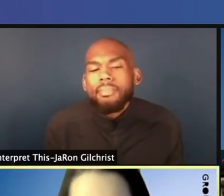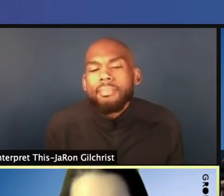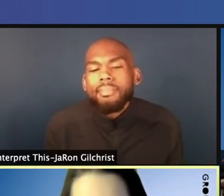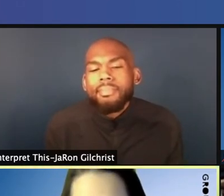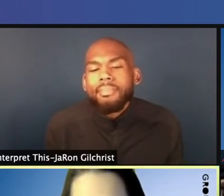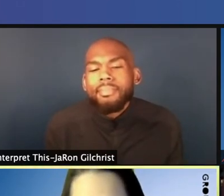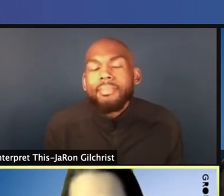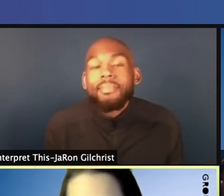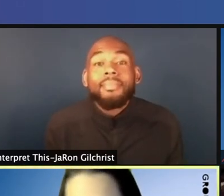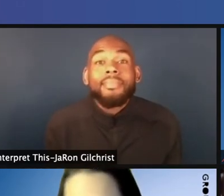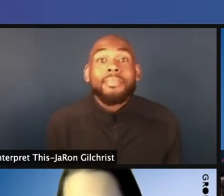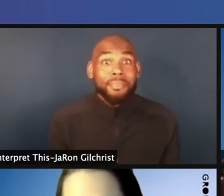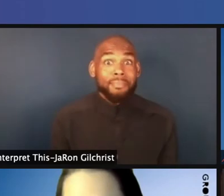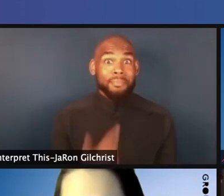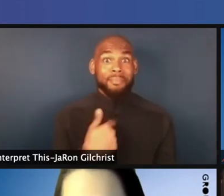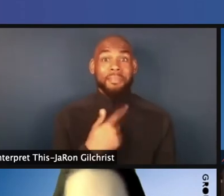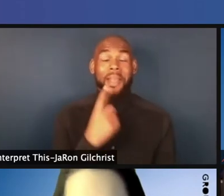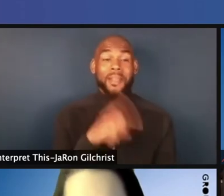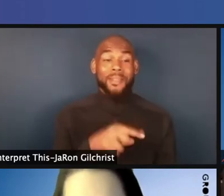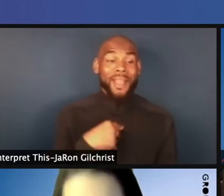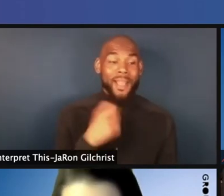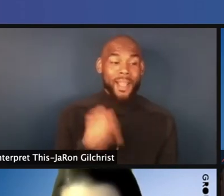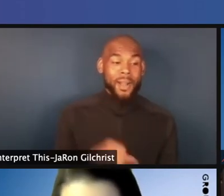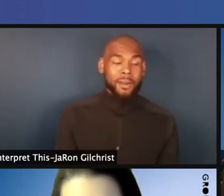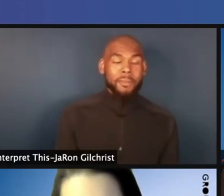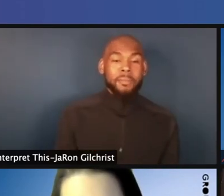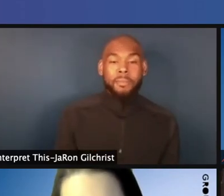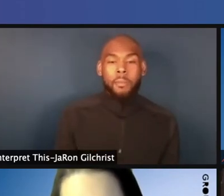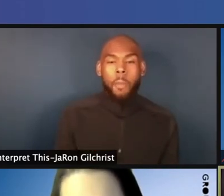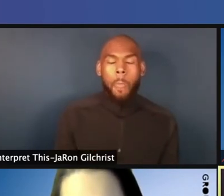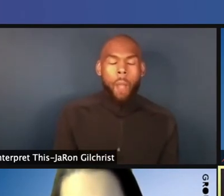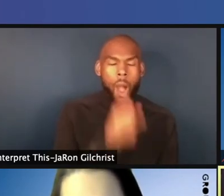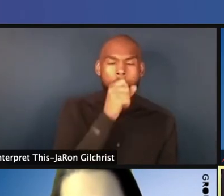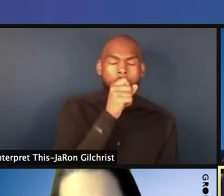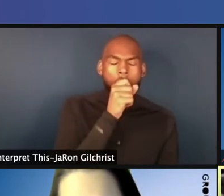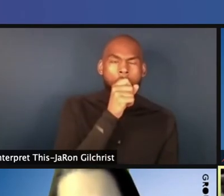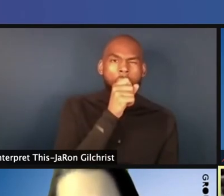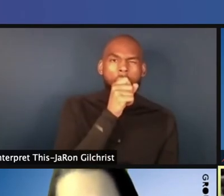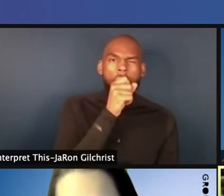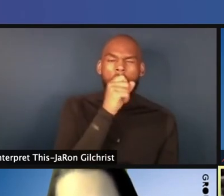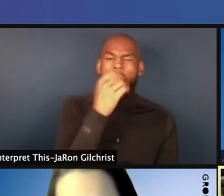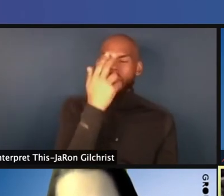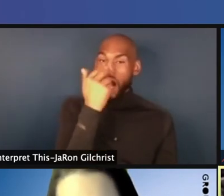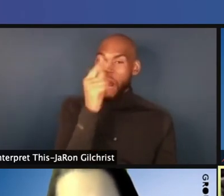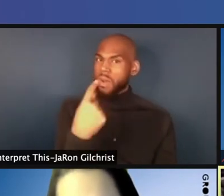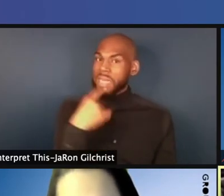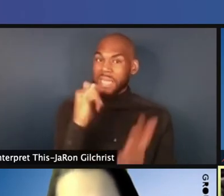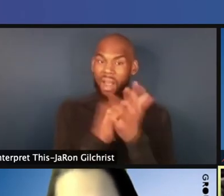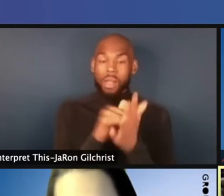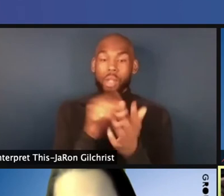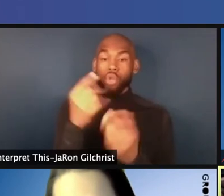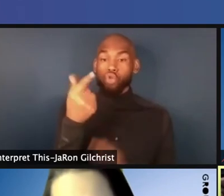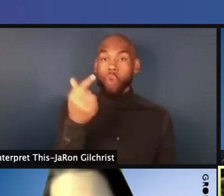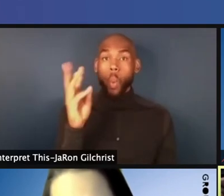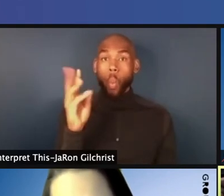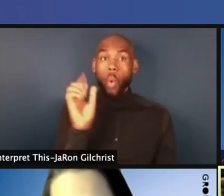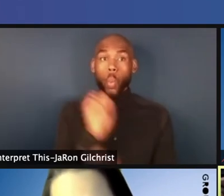I can take it. Yeah, I mean, funny you should say this, because we at Groundwater were actually working on some very